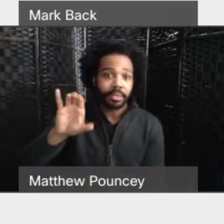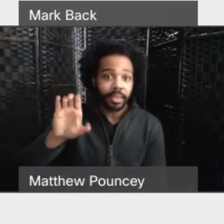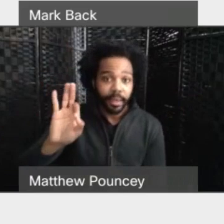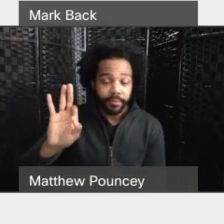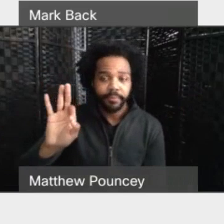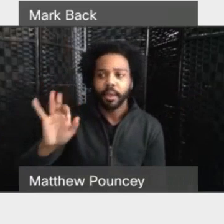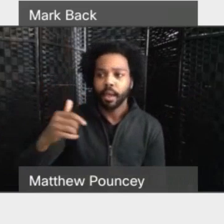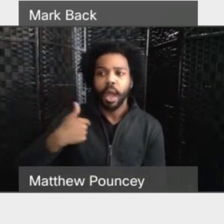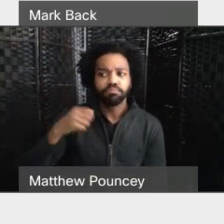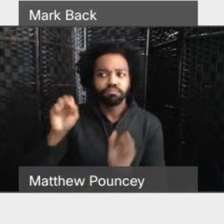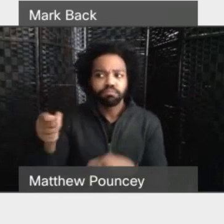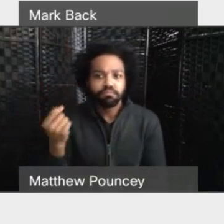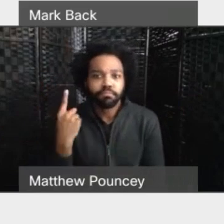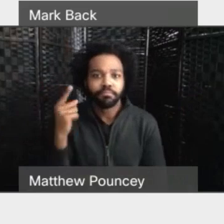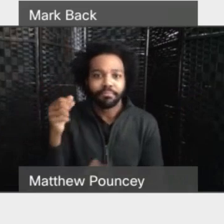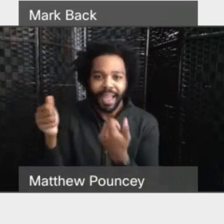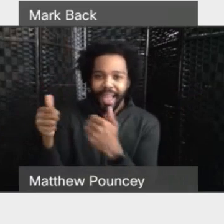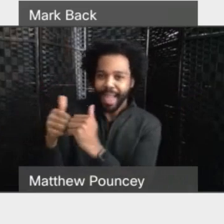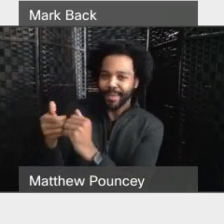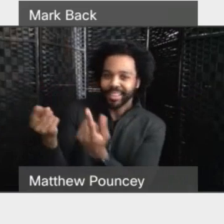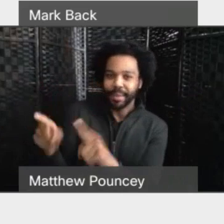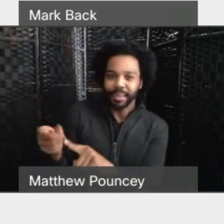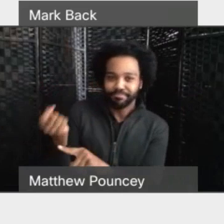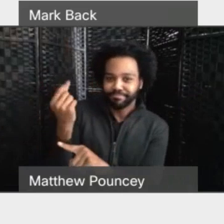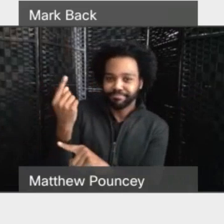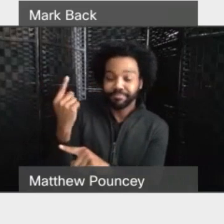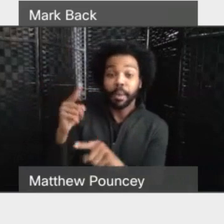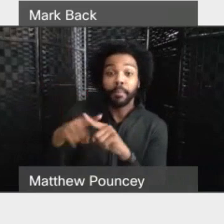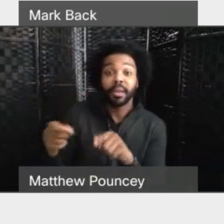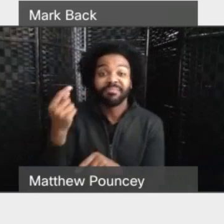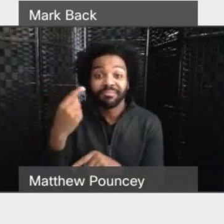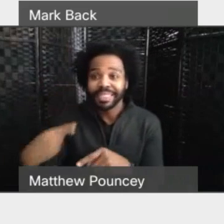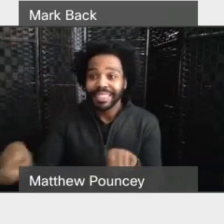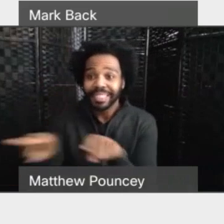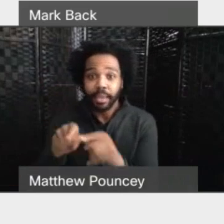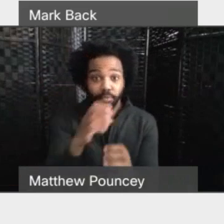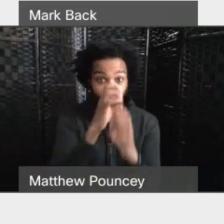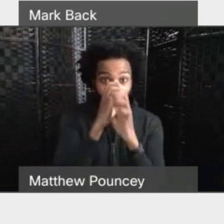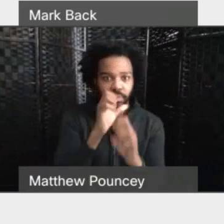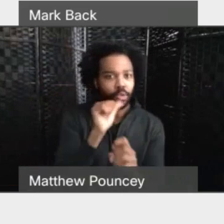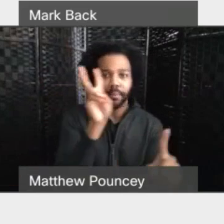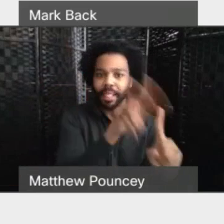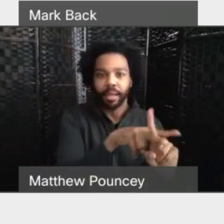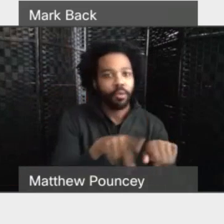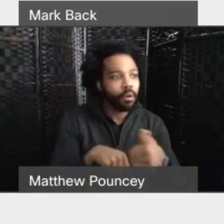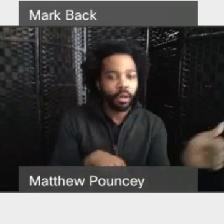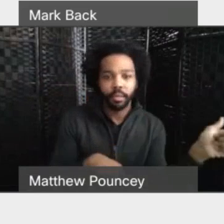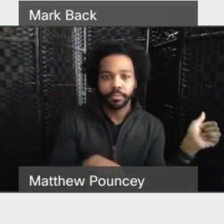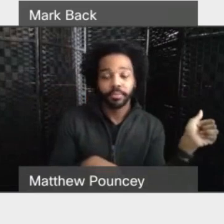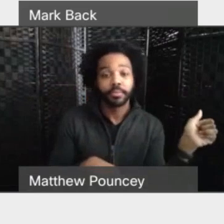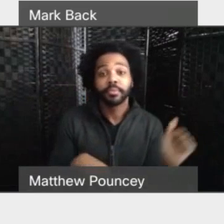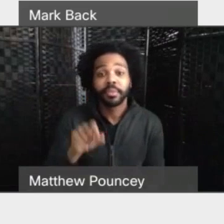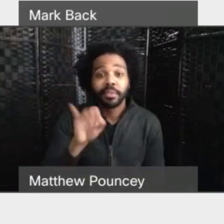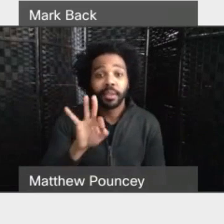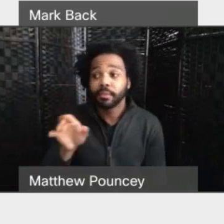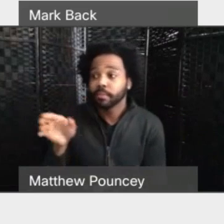I could understand how this could occur. Those same restrictions do not apply to other folks. And so if someone is